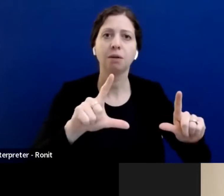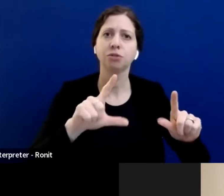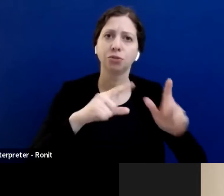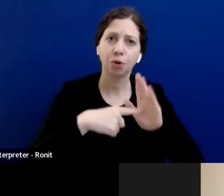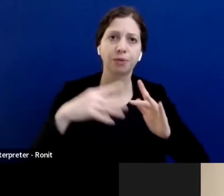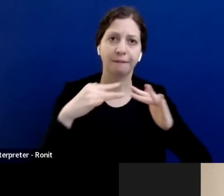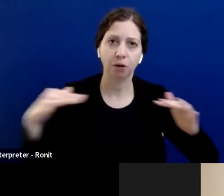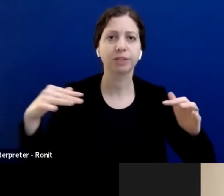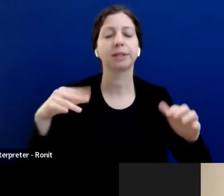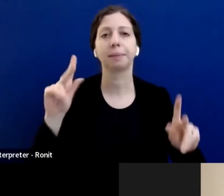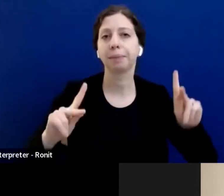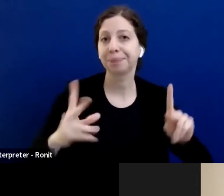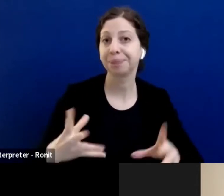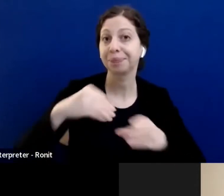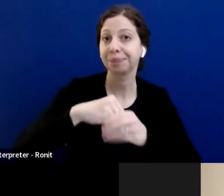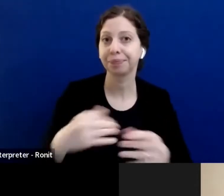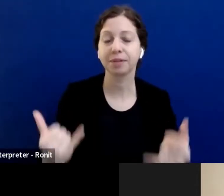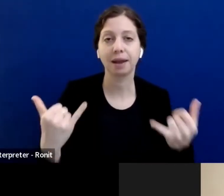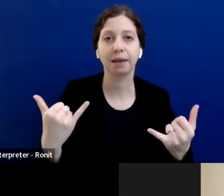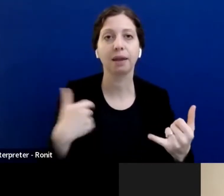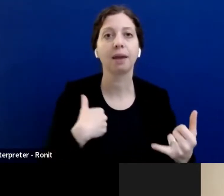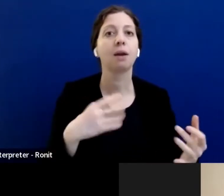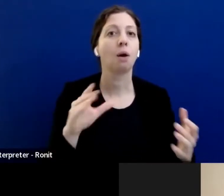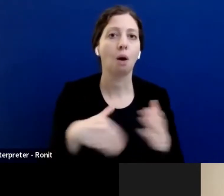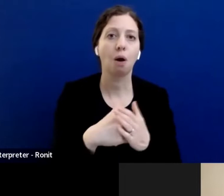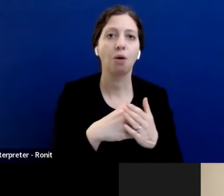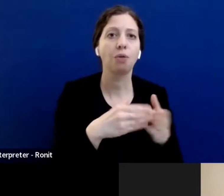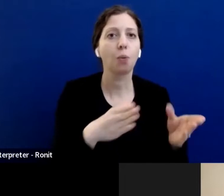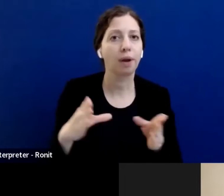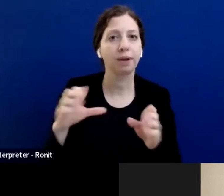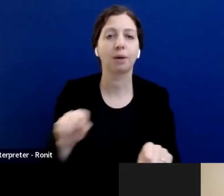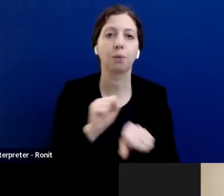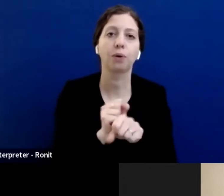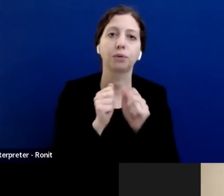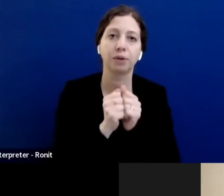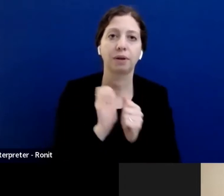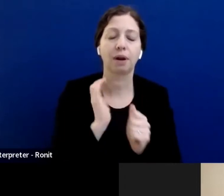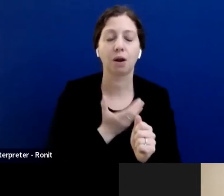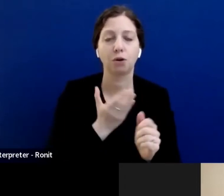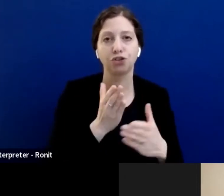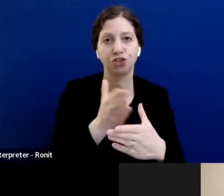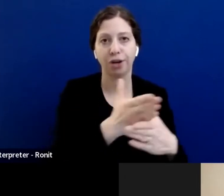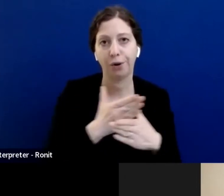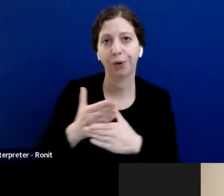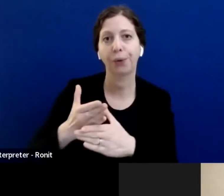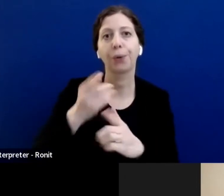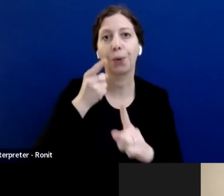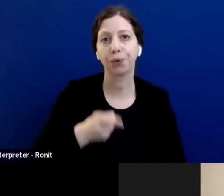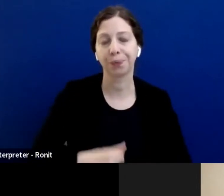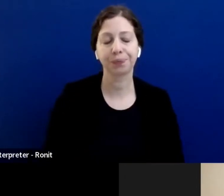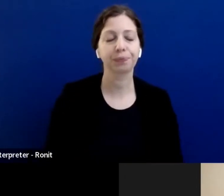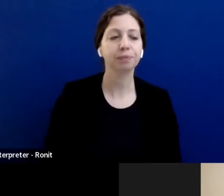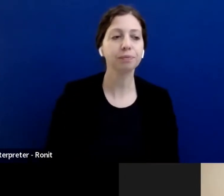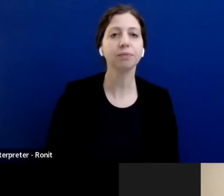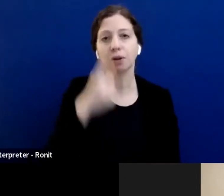of folks who are participating today and all the ways that we can work together on our shared goals. For those of you that I